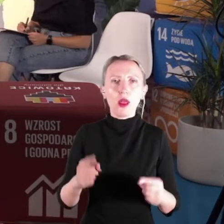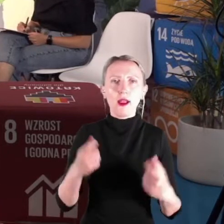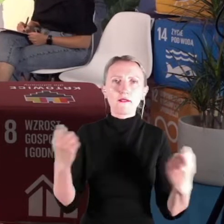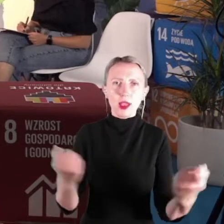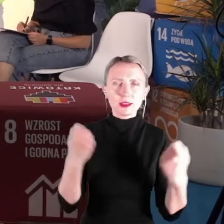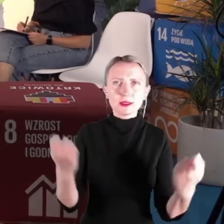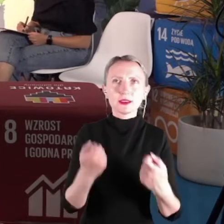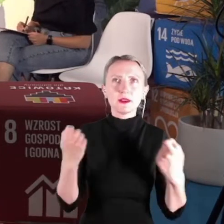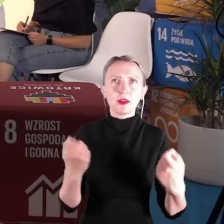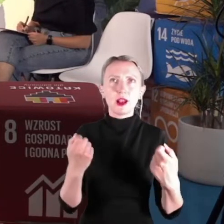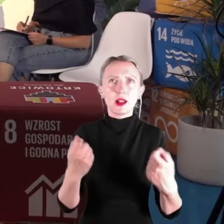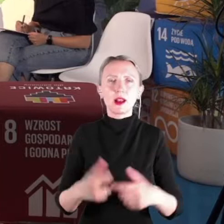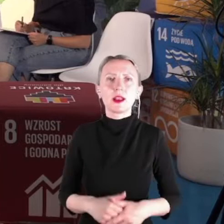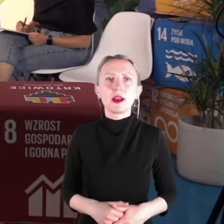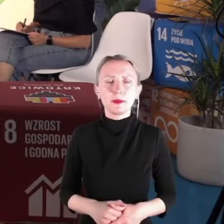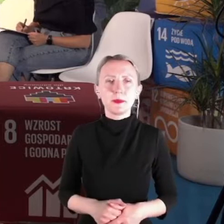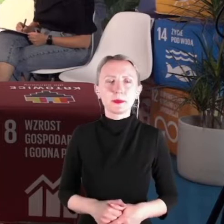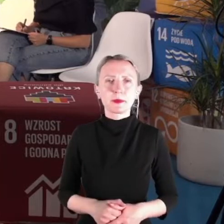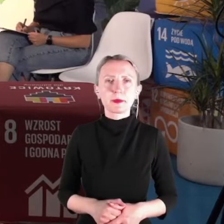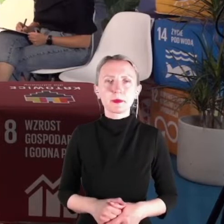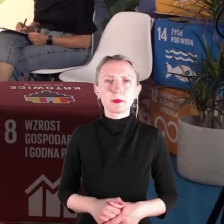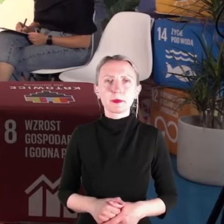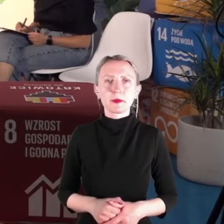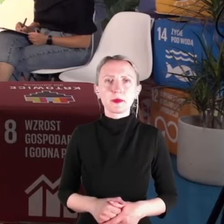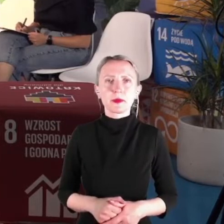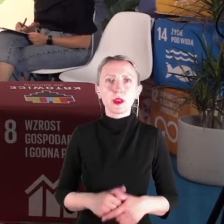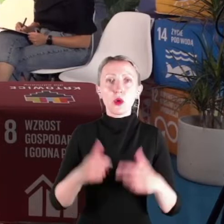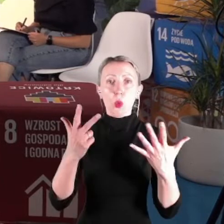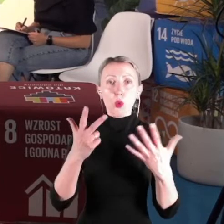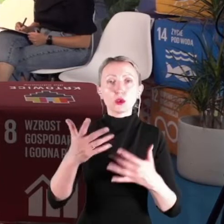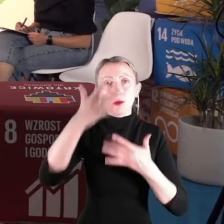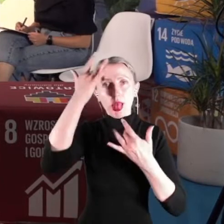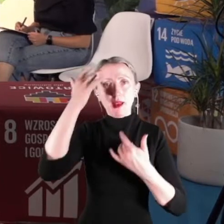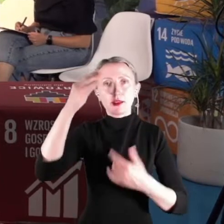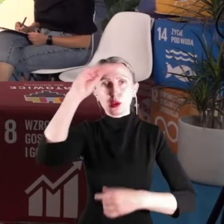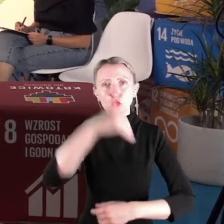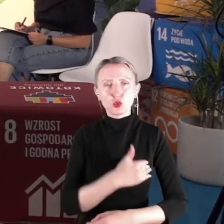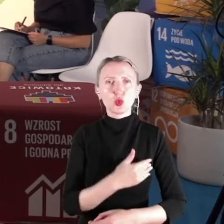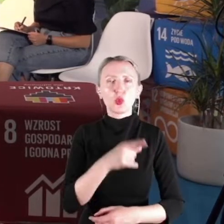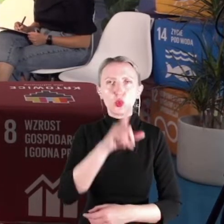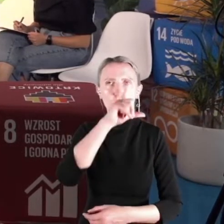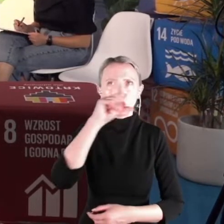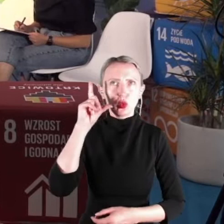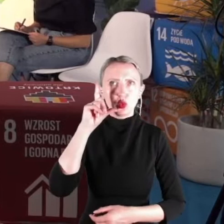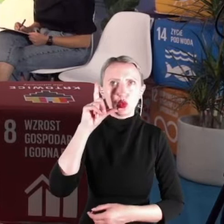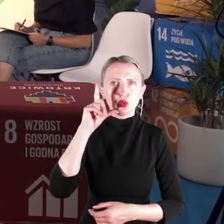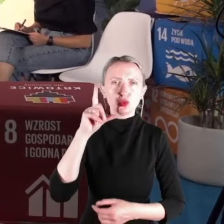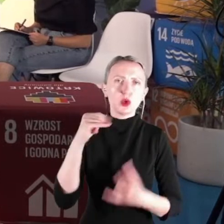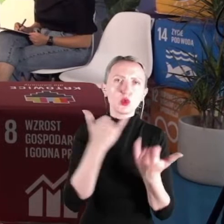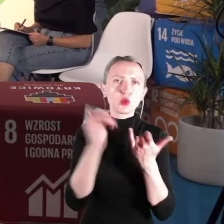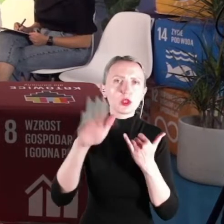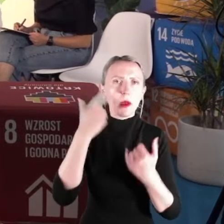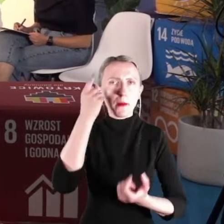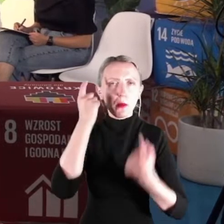summer schools in Medellin, Berlin and Quito, where people with diverse needs, dreams and ideas have come together. School pupils,